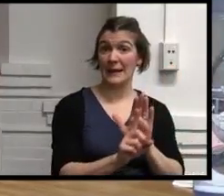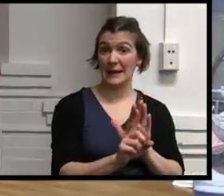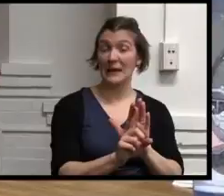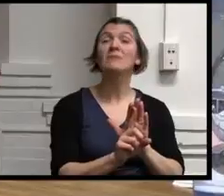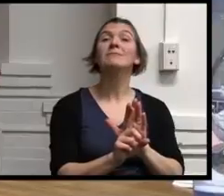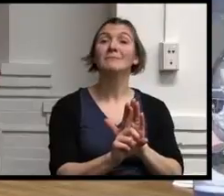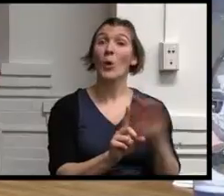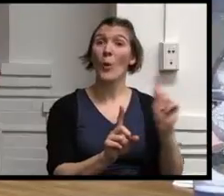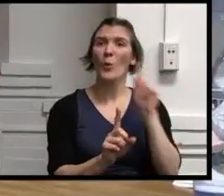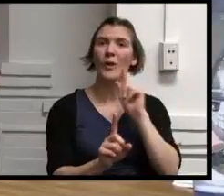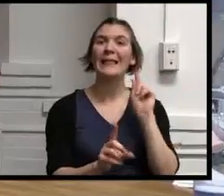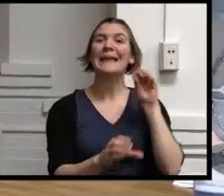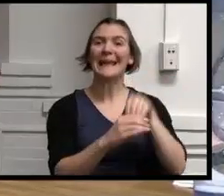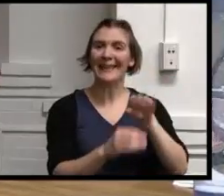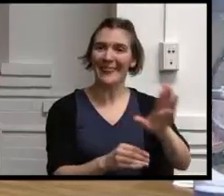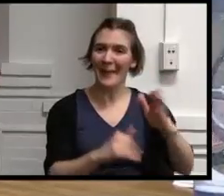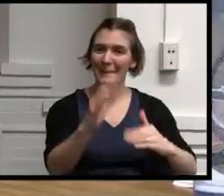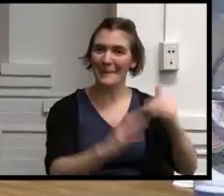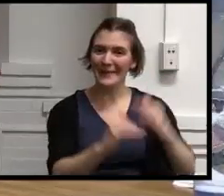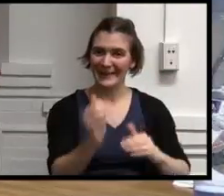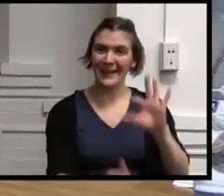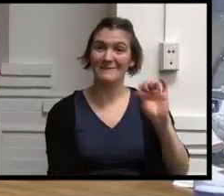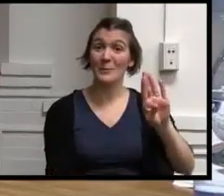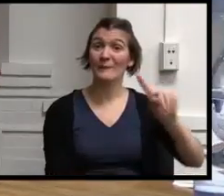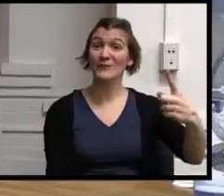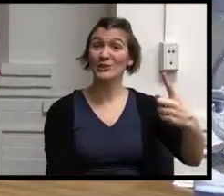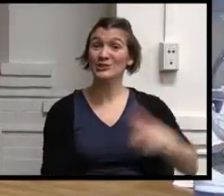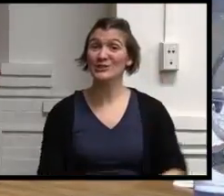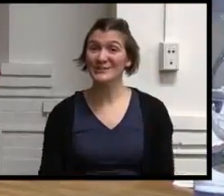going to be held at the West Brattleboro Fire Station on February 1st.